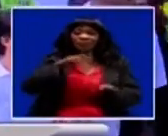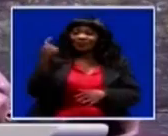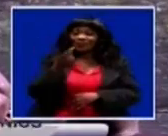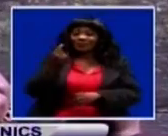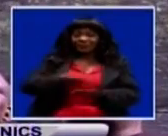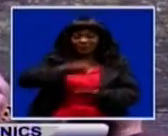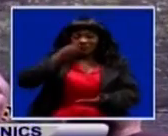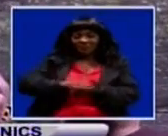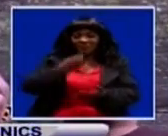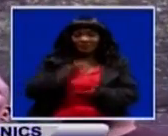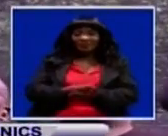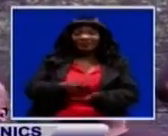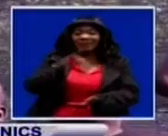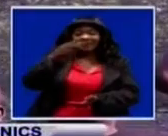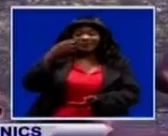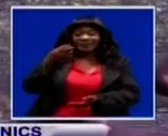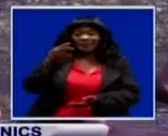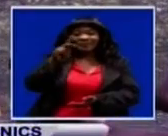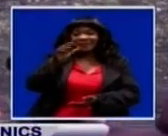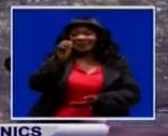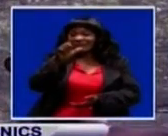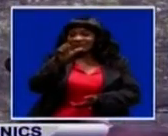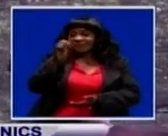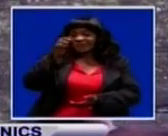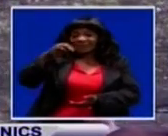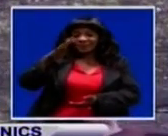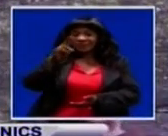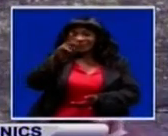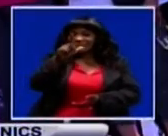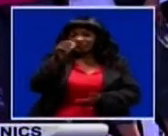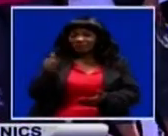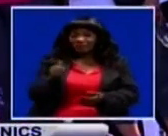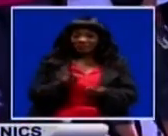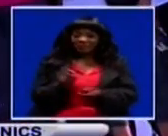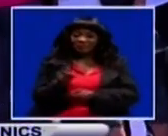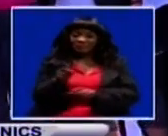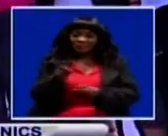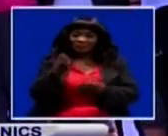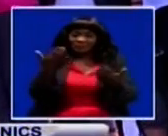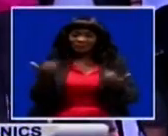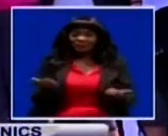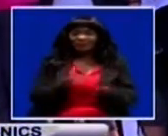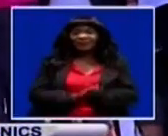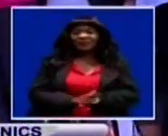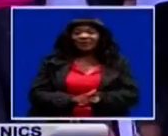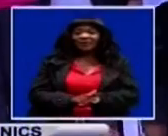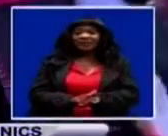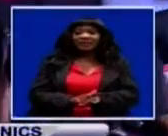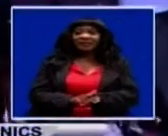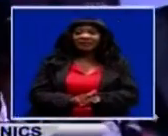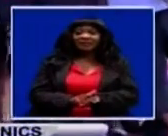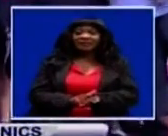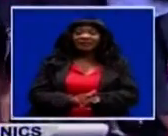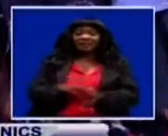impwa, ifsashi, ivondwe, ifinkubala. Barclays Bank was among corporate firms that